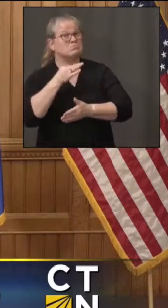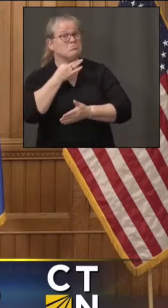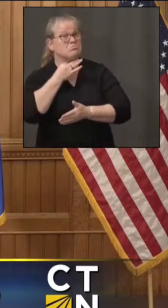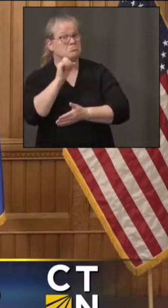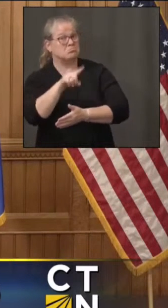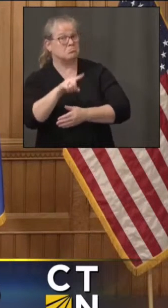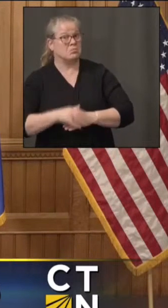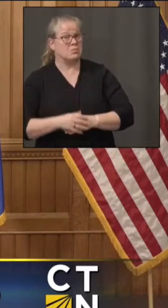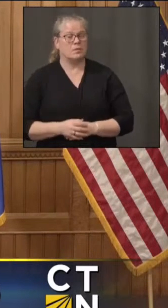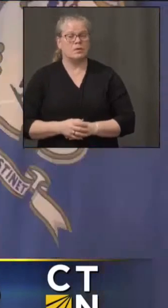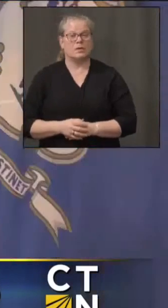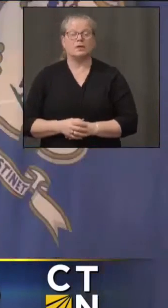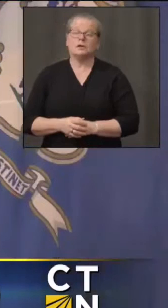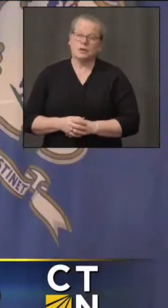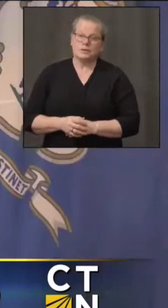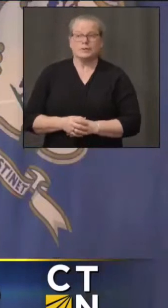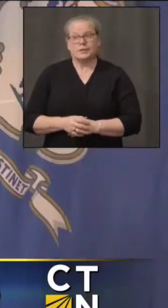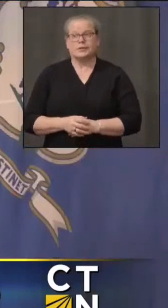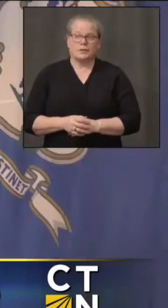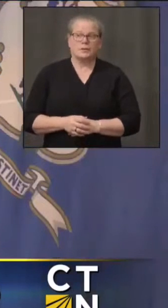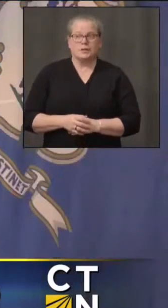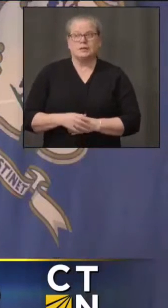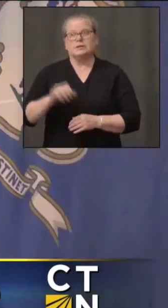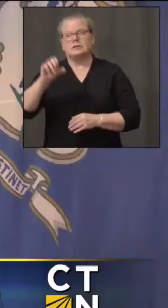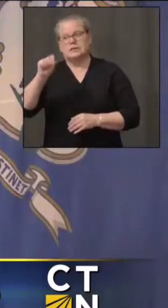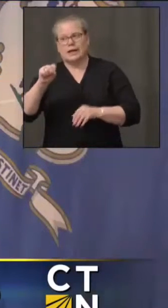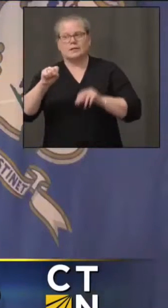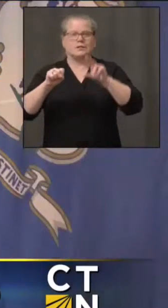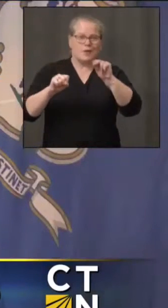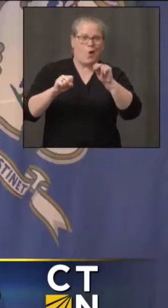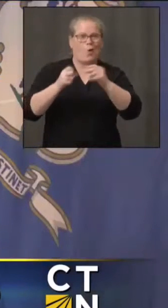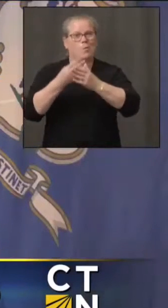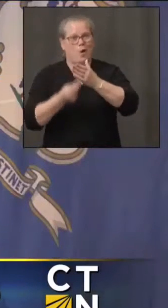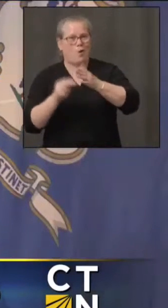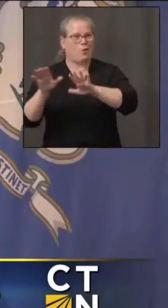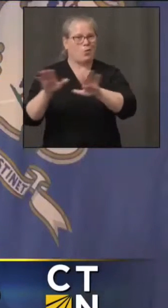Well, yes and no. I mean, I'm hoping that each of the town